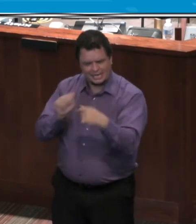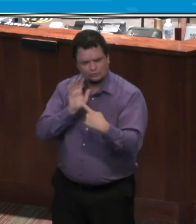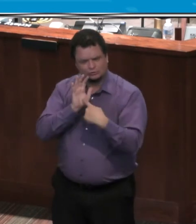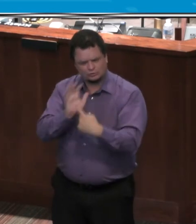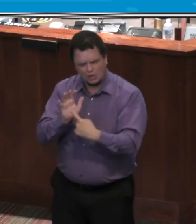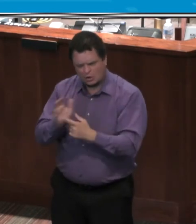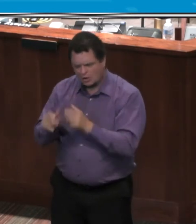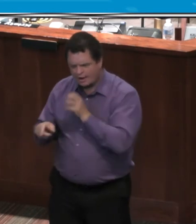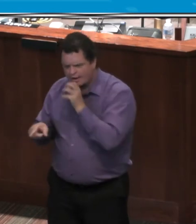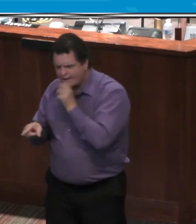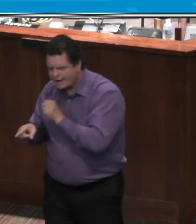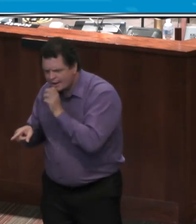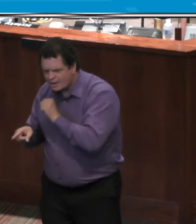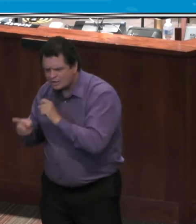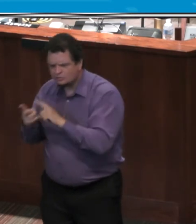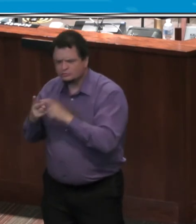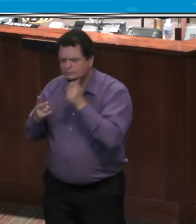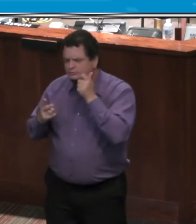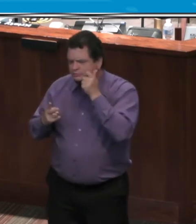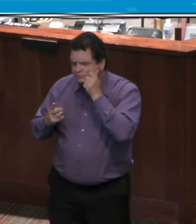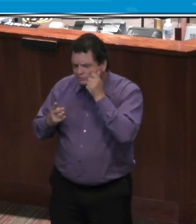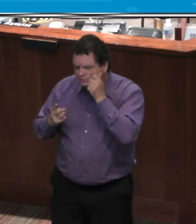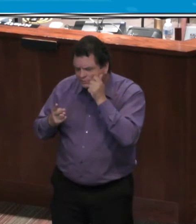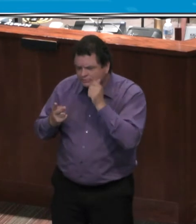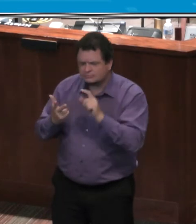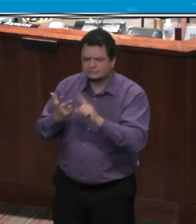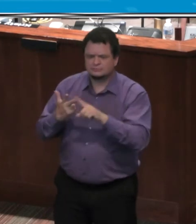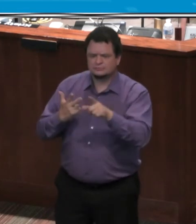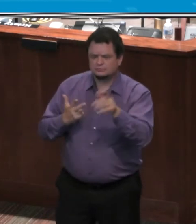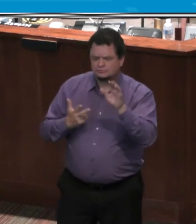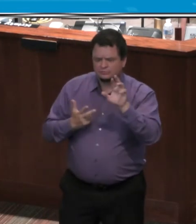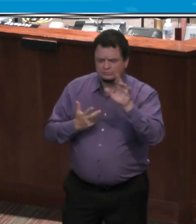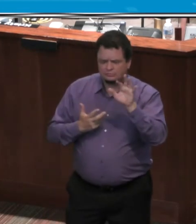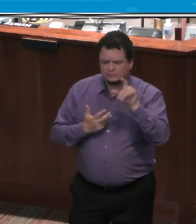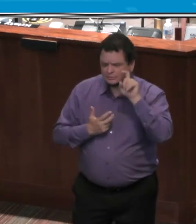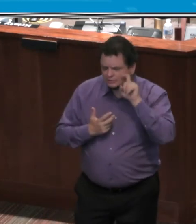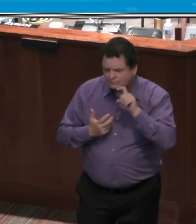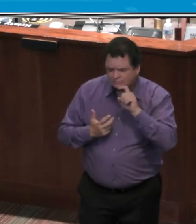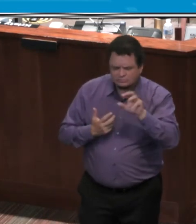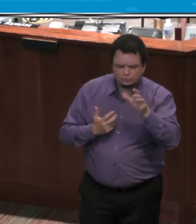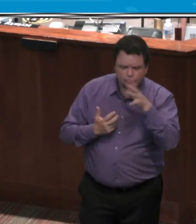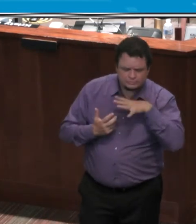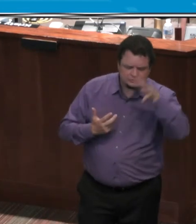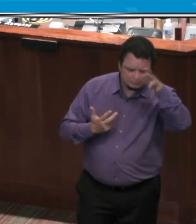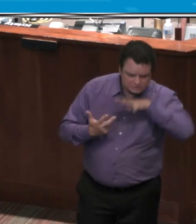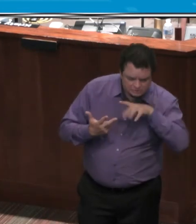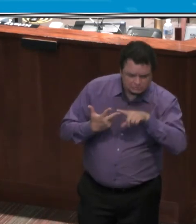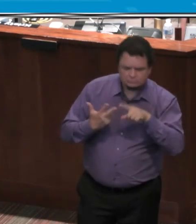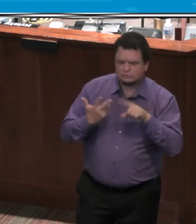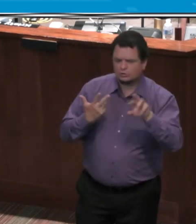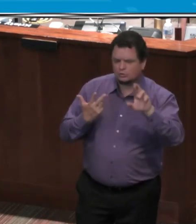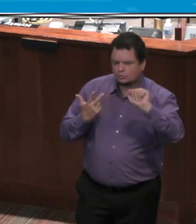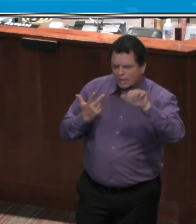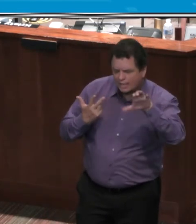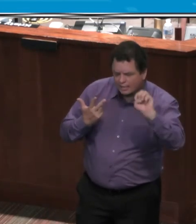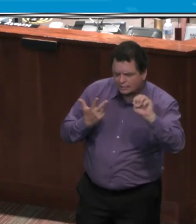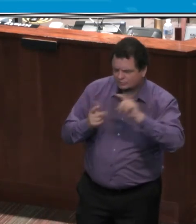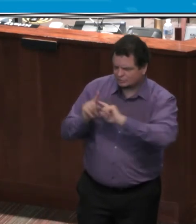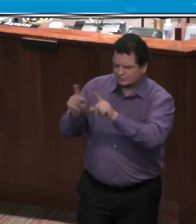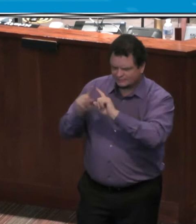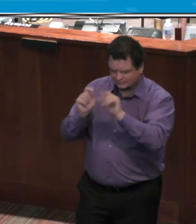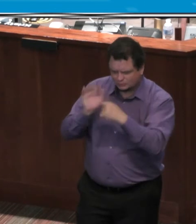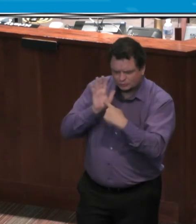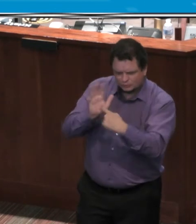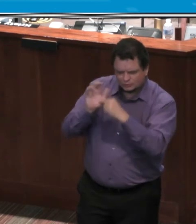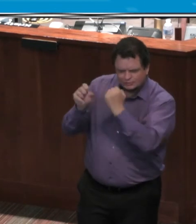that ethnicity and race. And again, by exploring on this page, we've also added hospitalizations, if a case has been